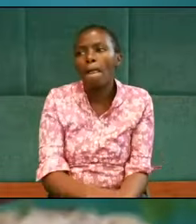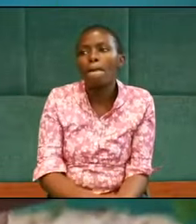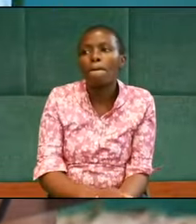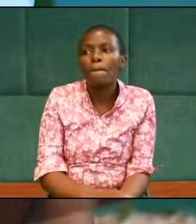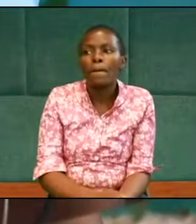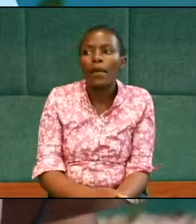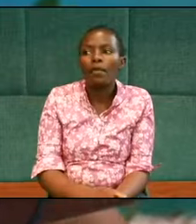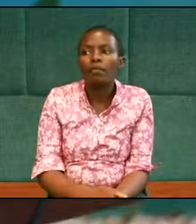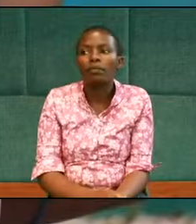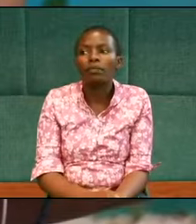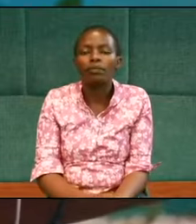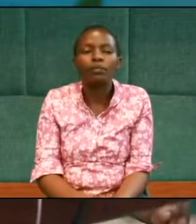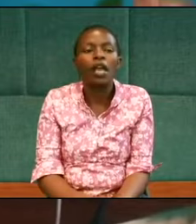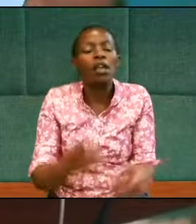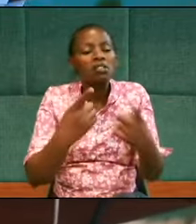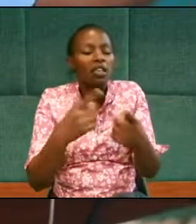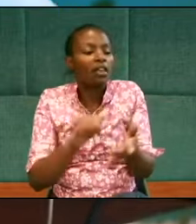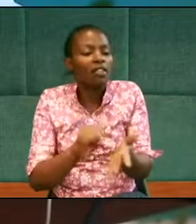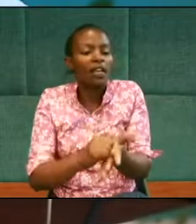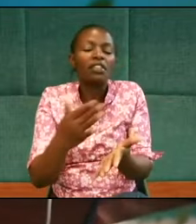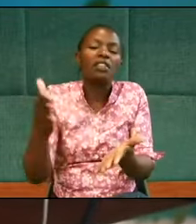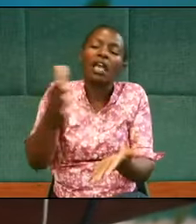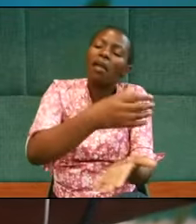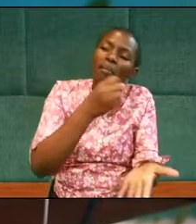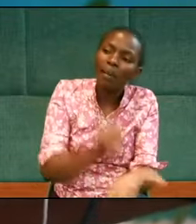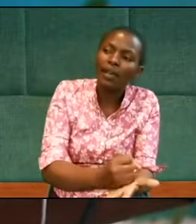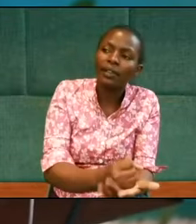I repeat, scream and say an amen.